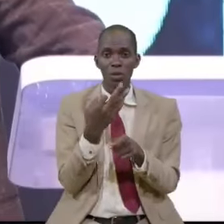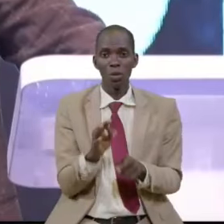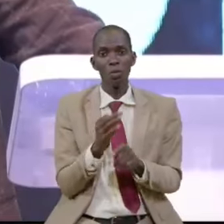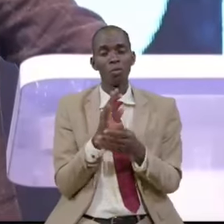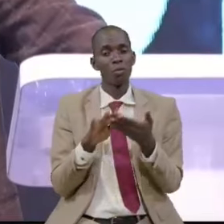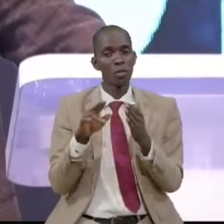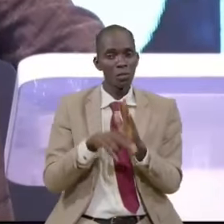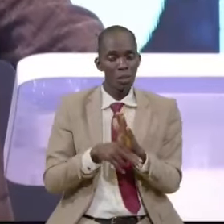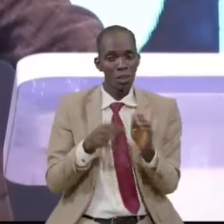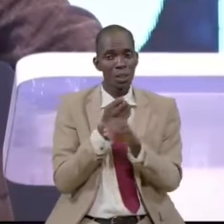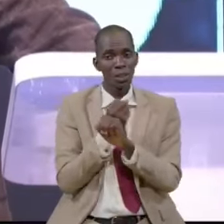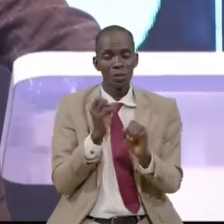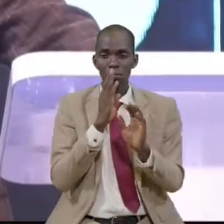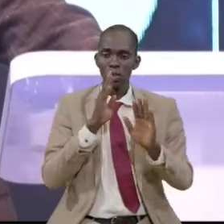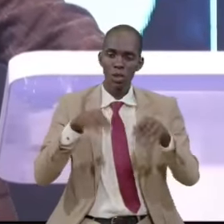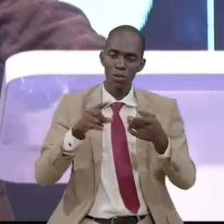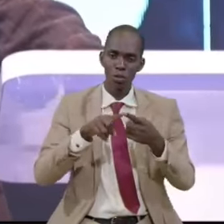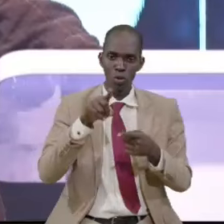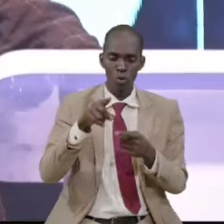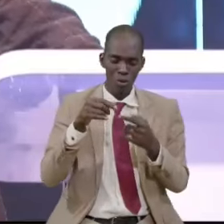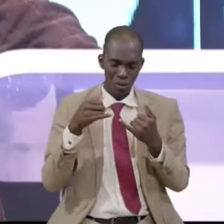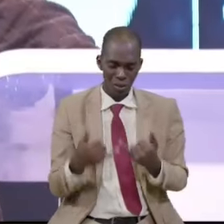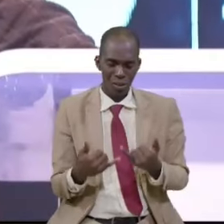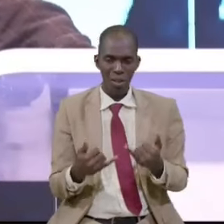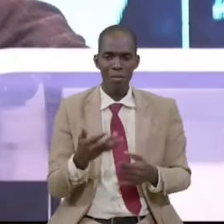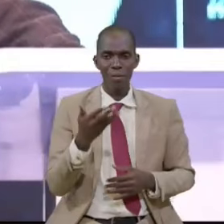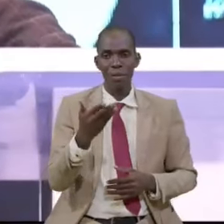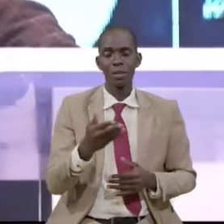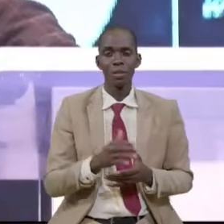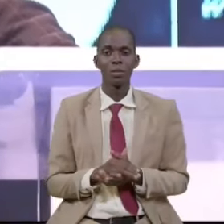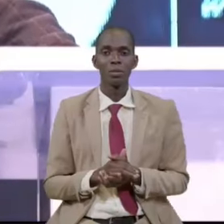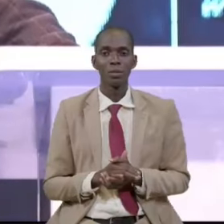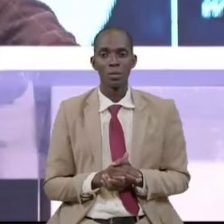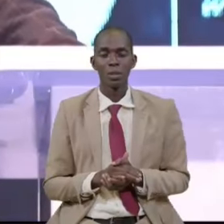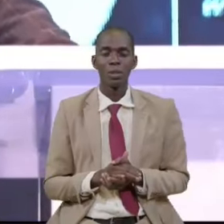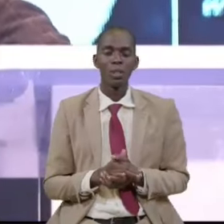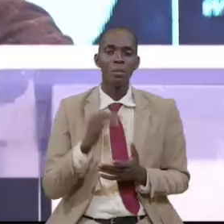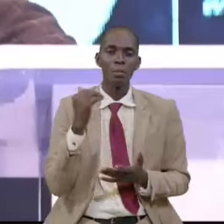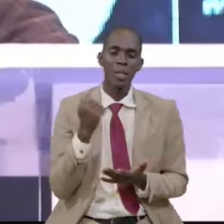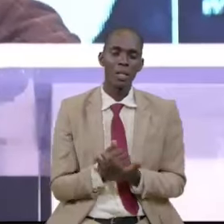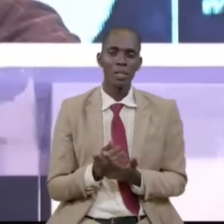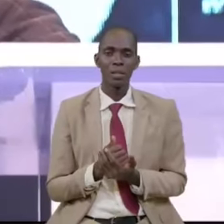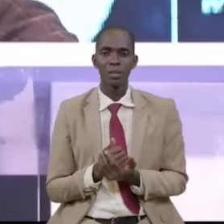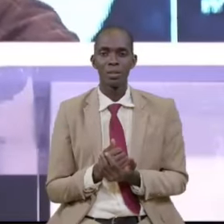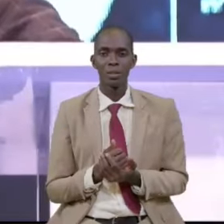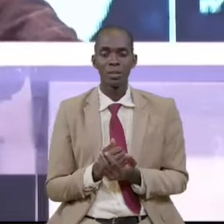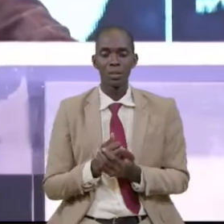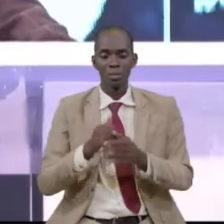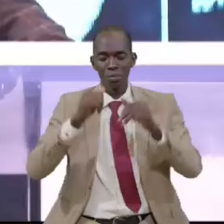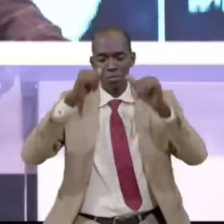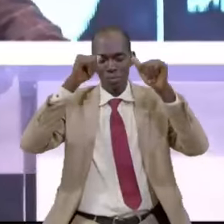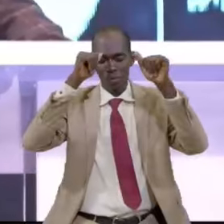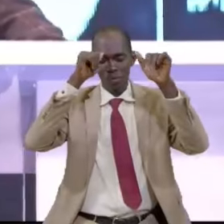you right there. Amen. Amen. Father, thank you for